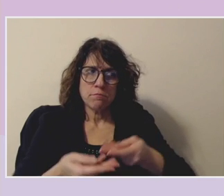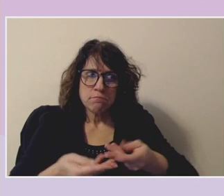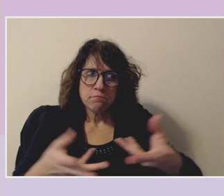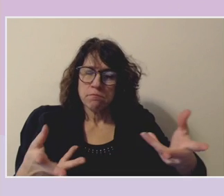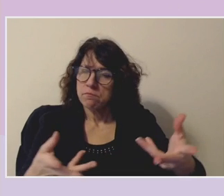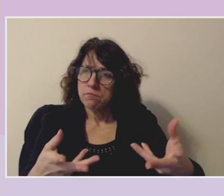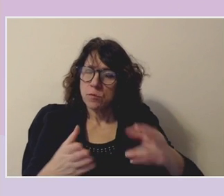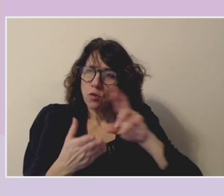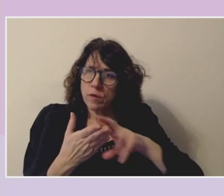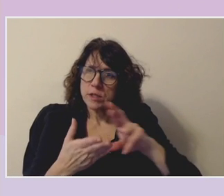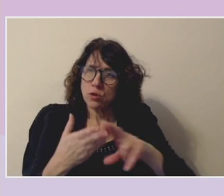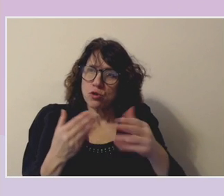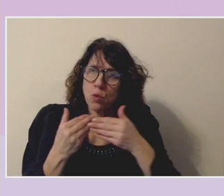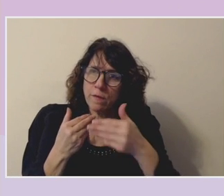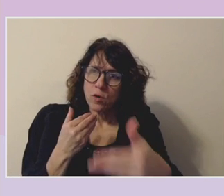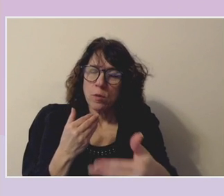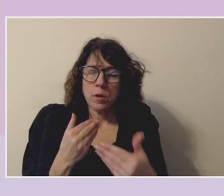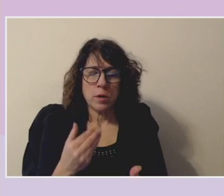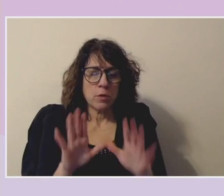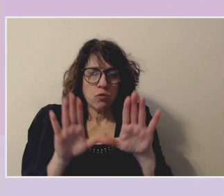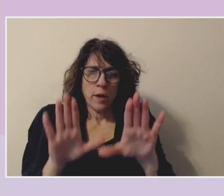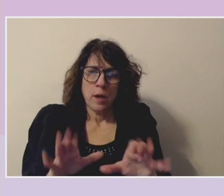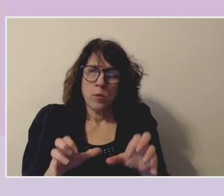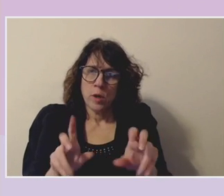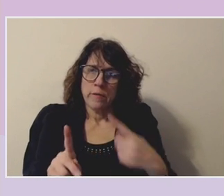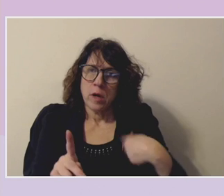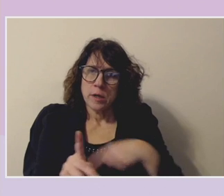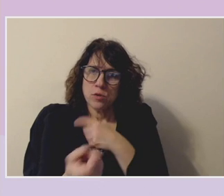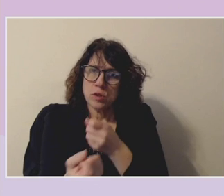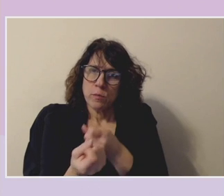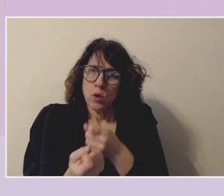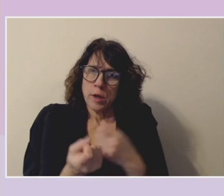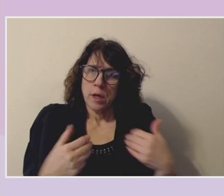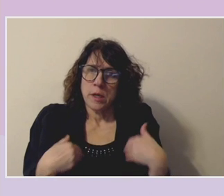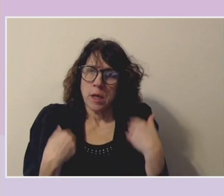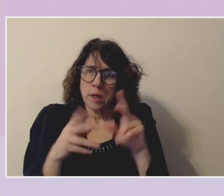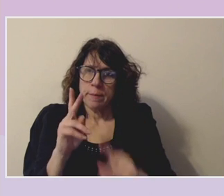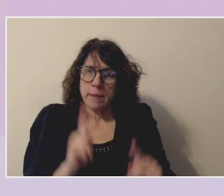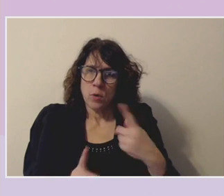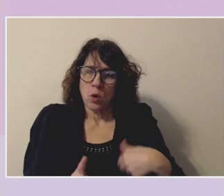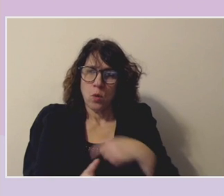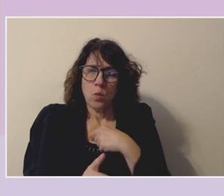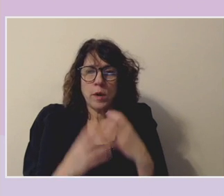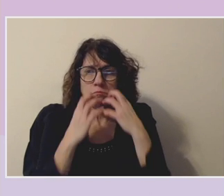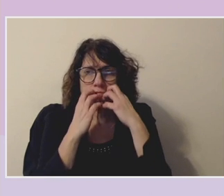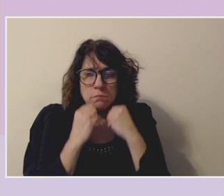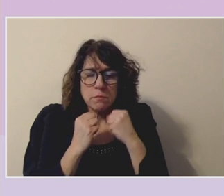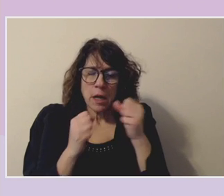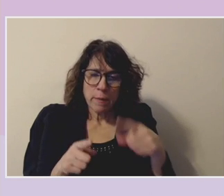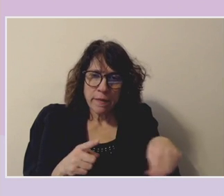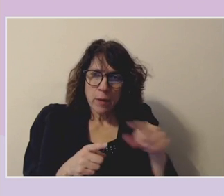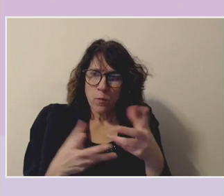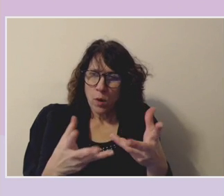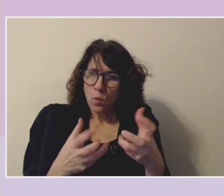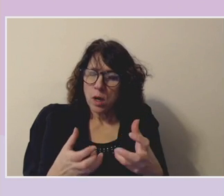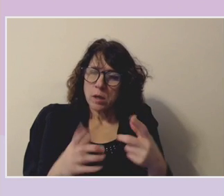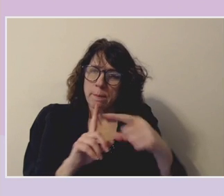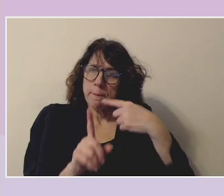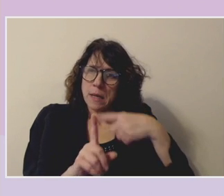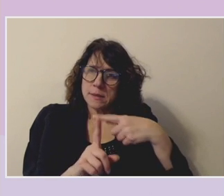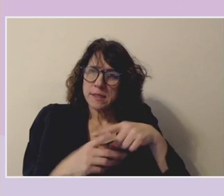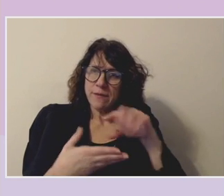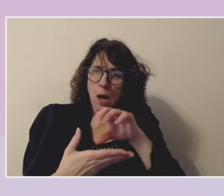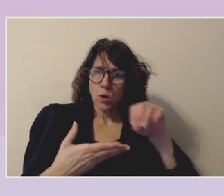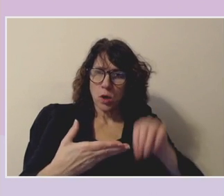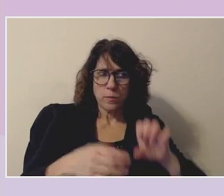is a great opportunity for us to support our young ones who, again, as I said, we all care about, we all want these positive outcomes, and we can work together in